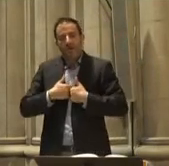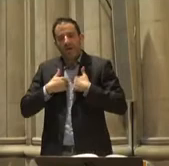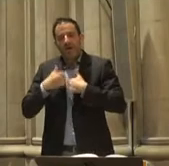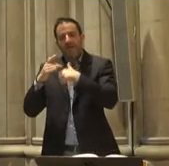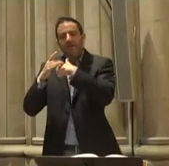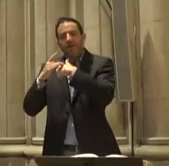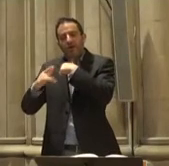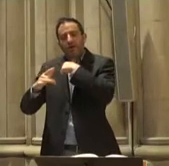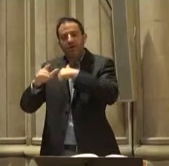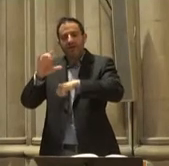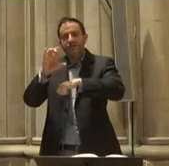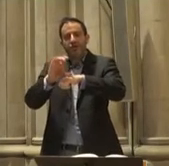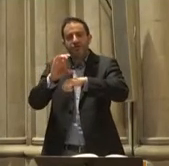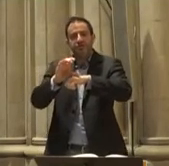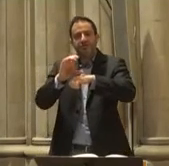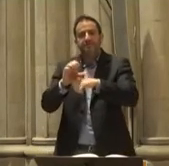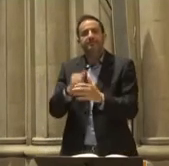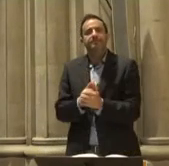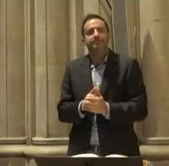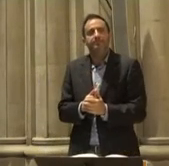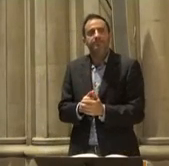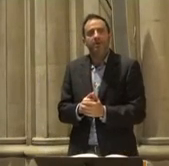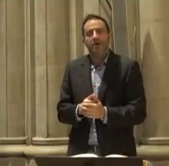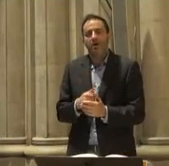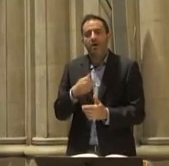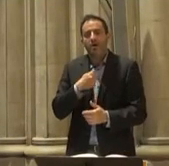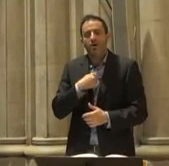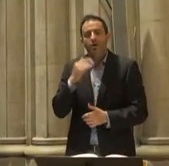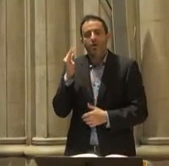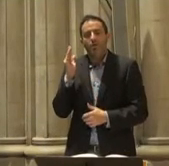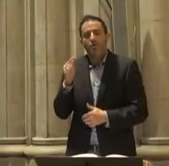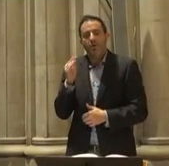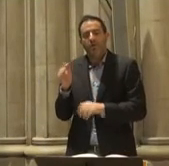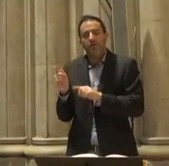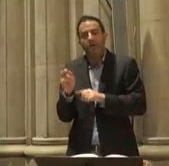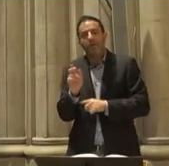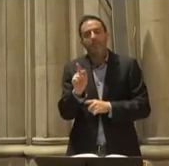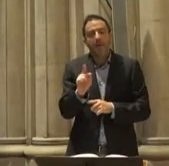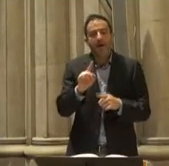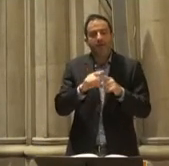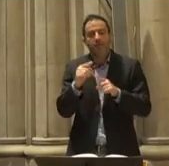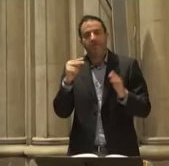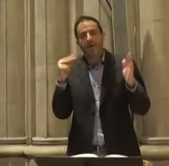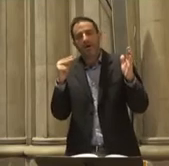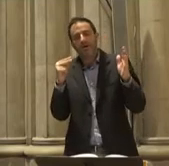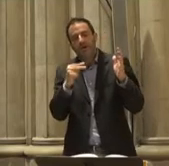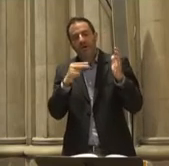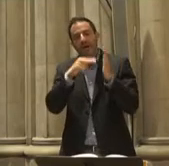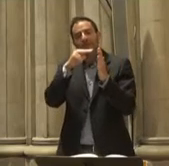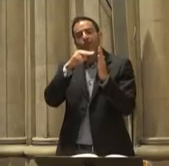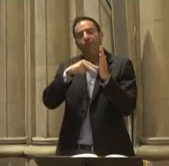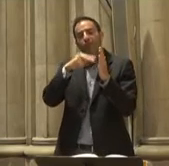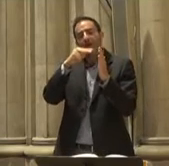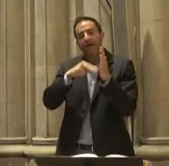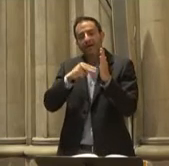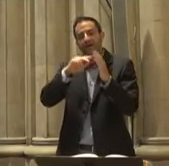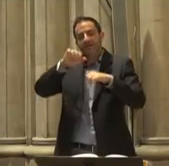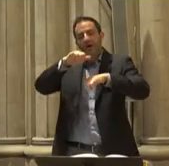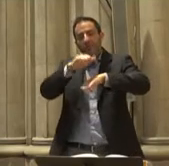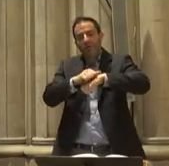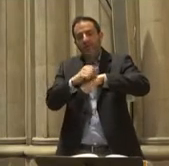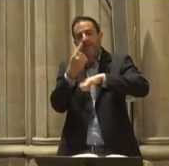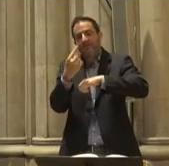early church, the implications of which we will return to soon when we look at the readings appointed for this